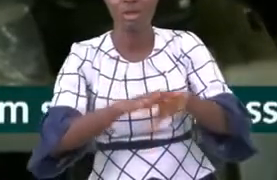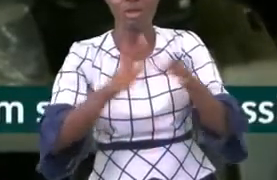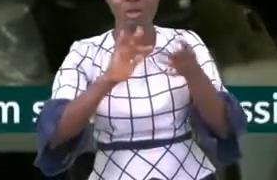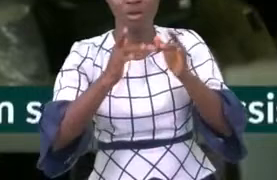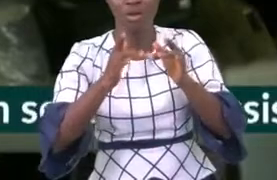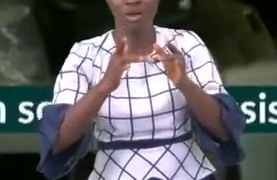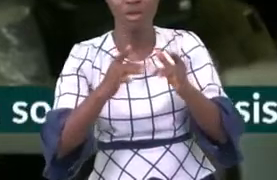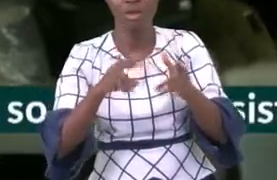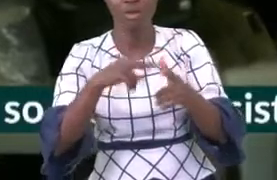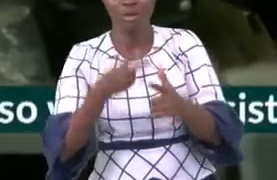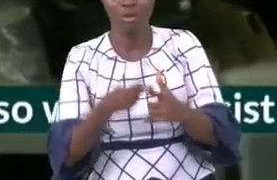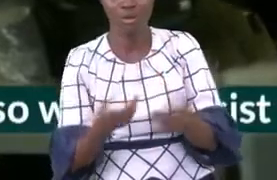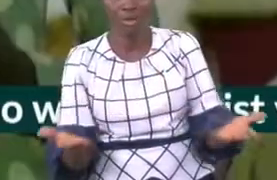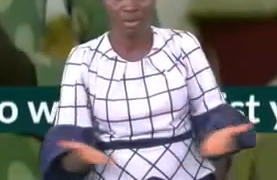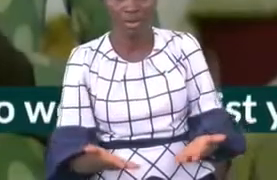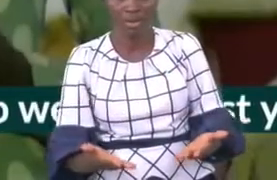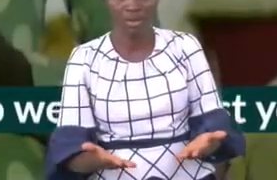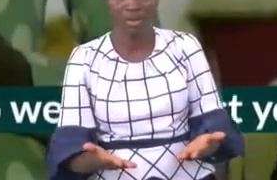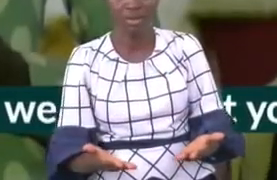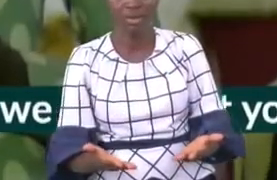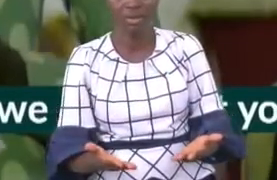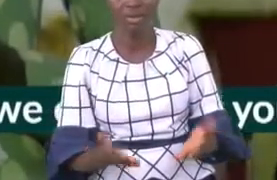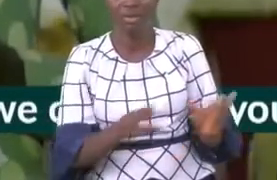Today is going to be an explosion of miracle,